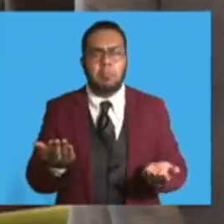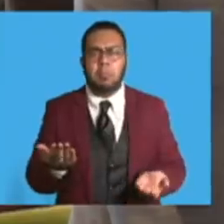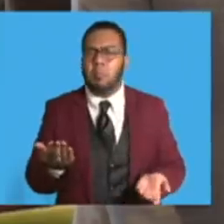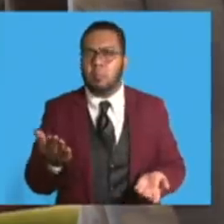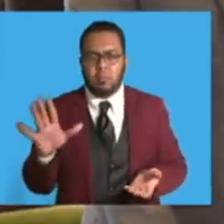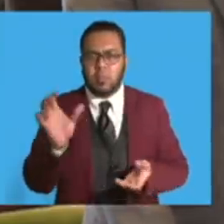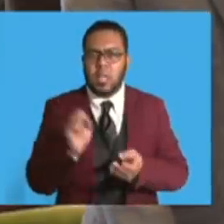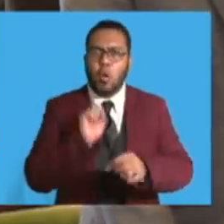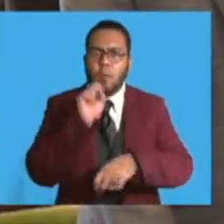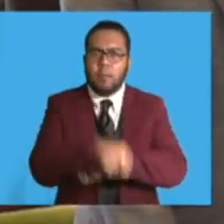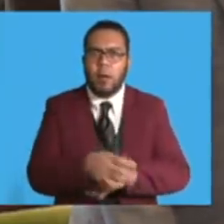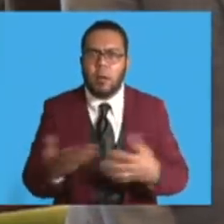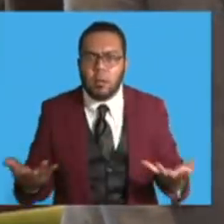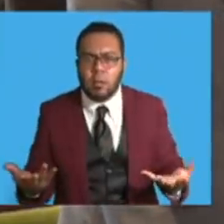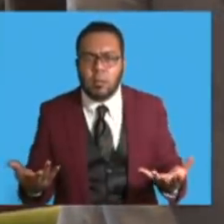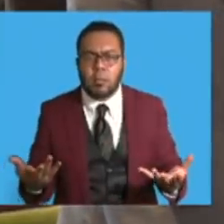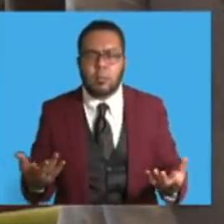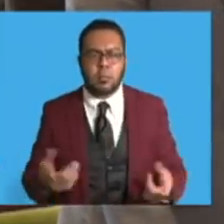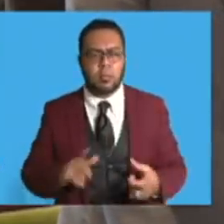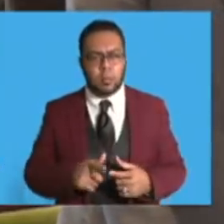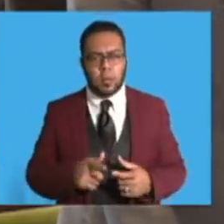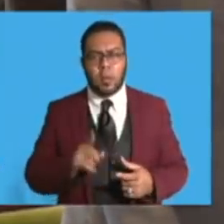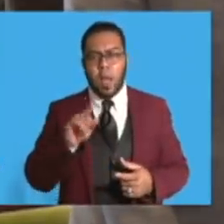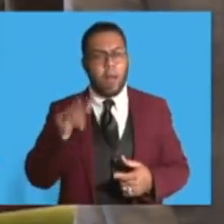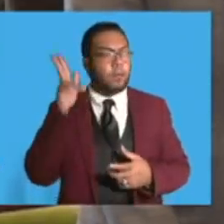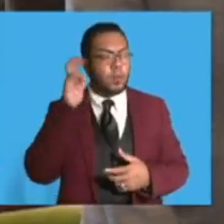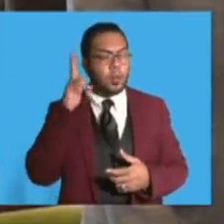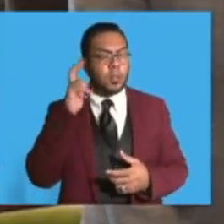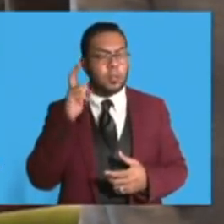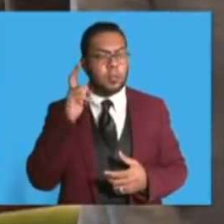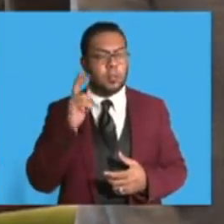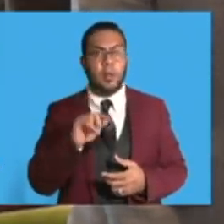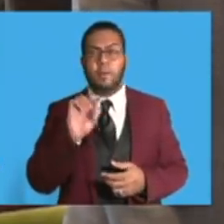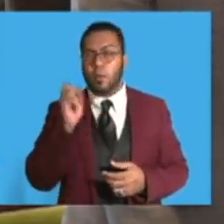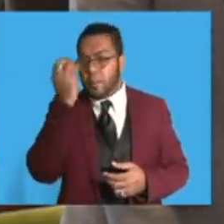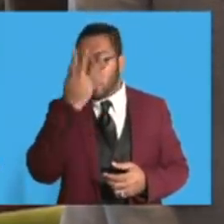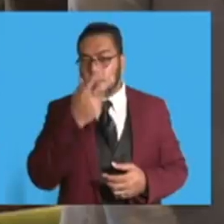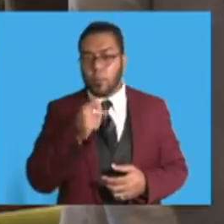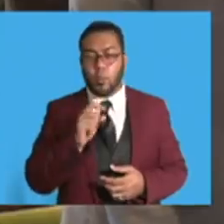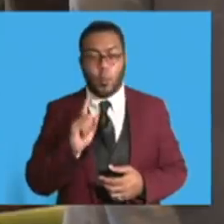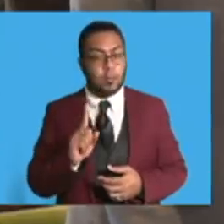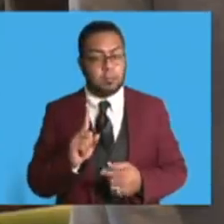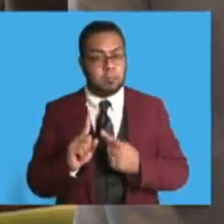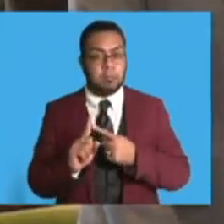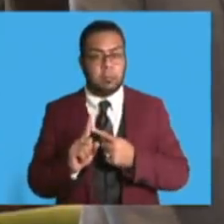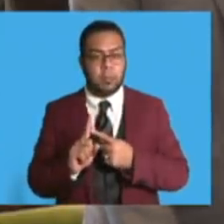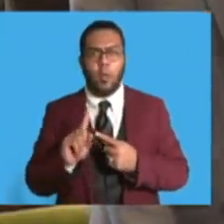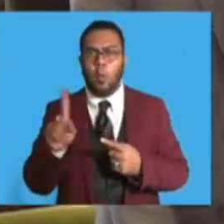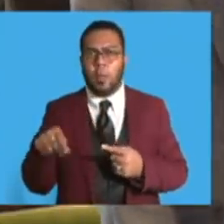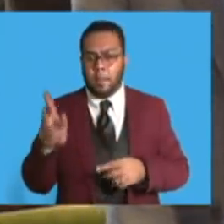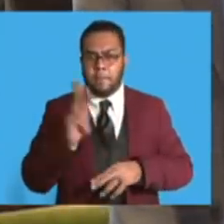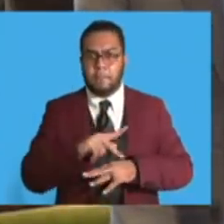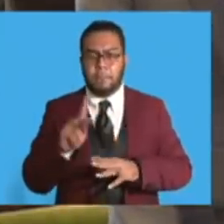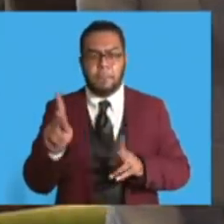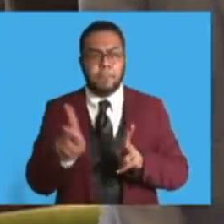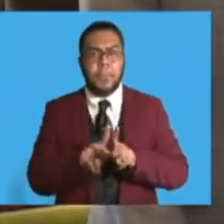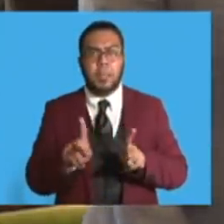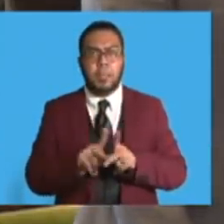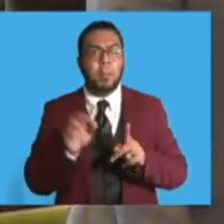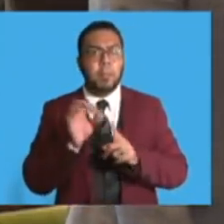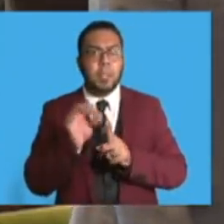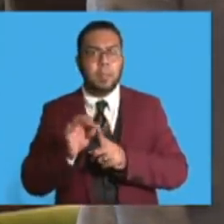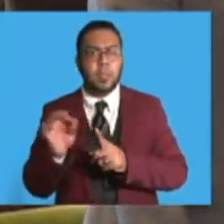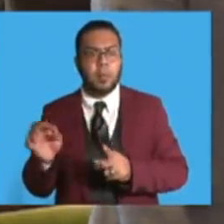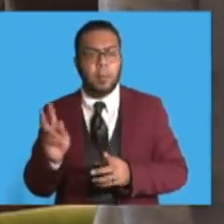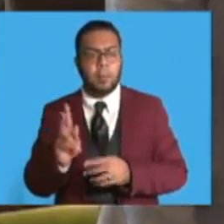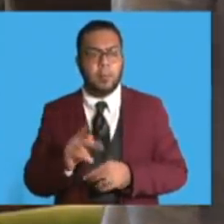of the sessions we had in the Western Division, I heard a really beautiful one, where that the public-private partnership of the hospitals,